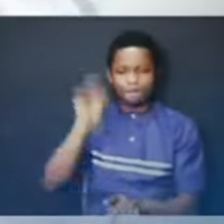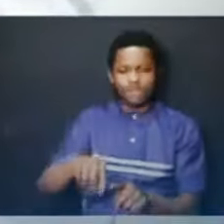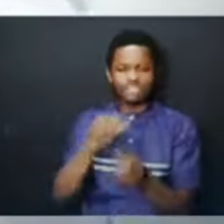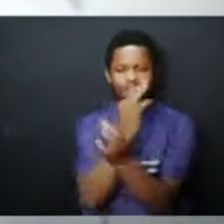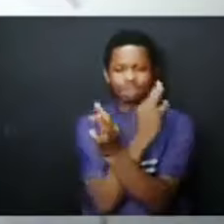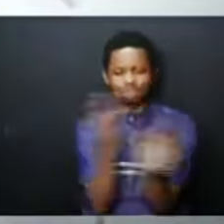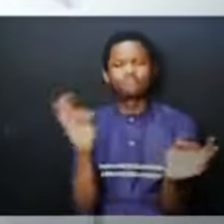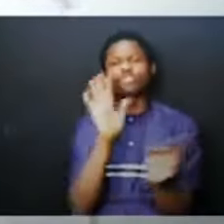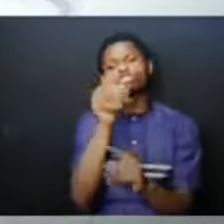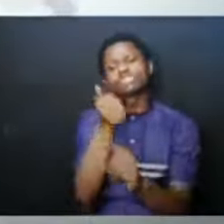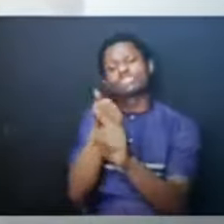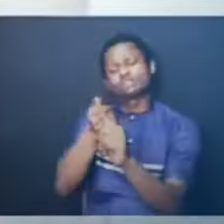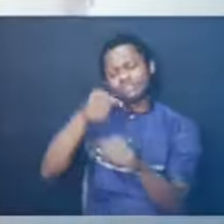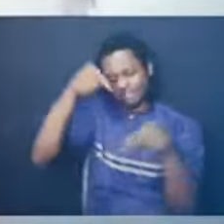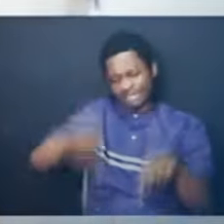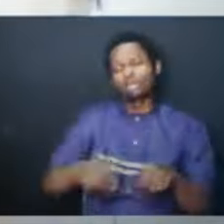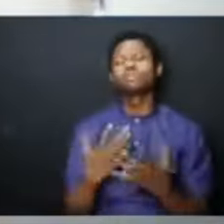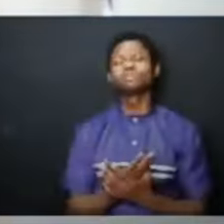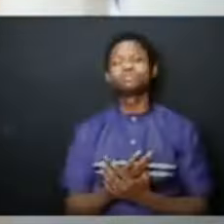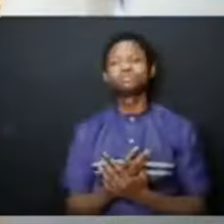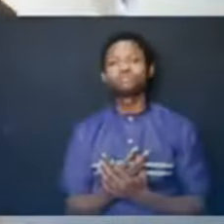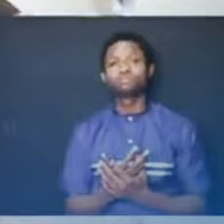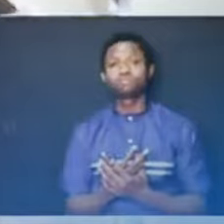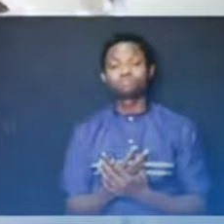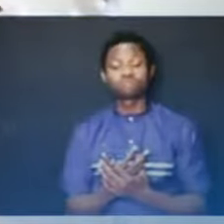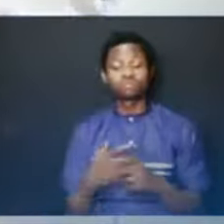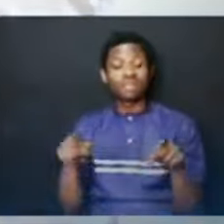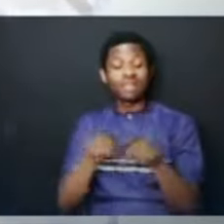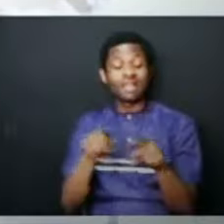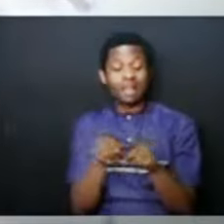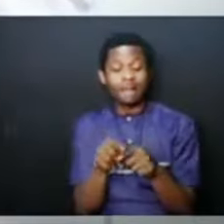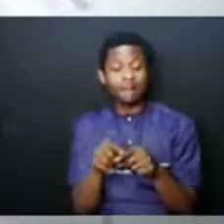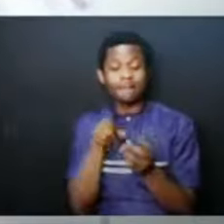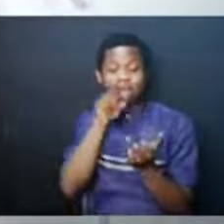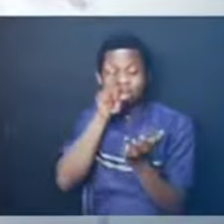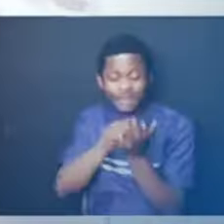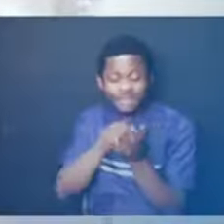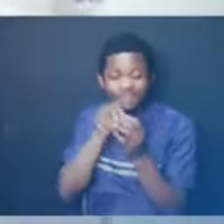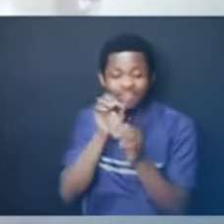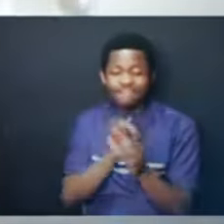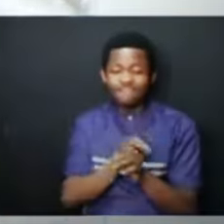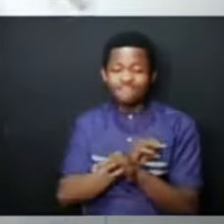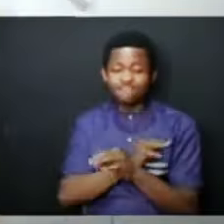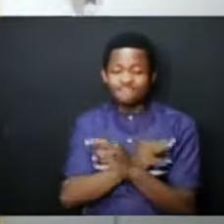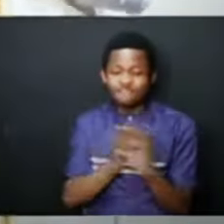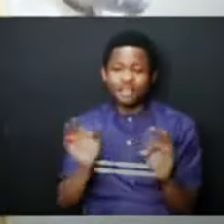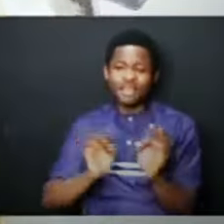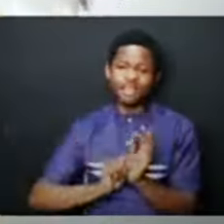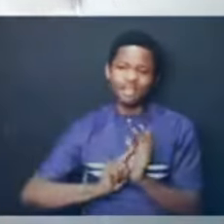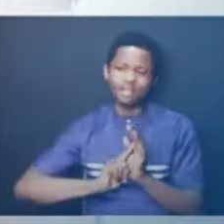yourself today like a bear from the foulest snare.